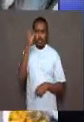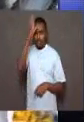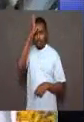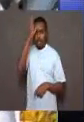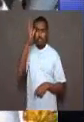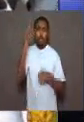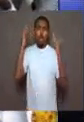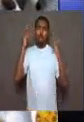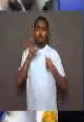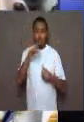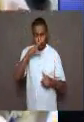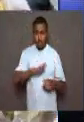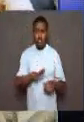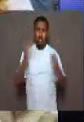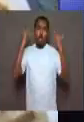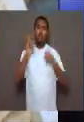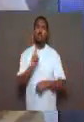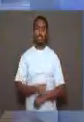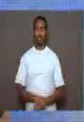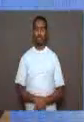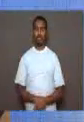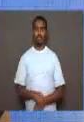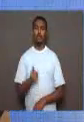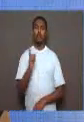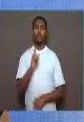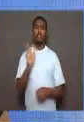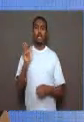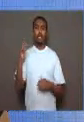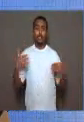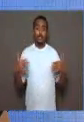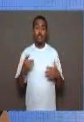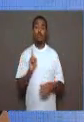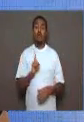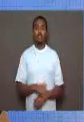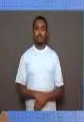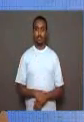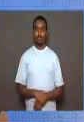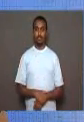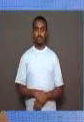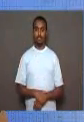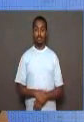this father's hopes are for his children? What are his fears?